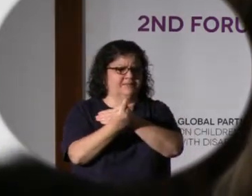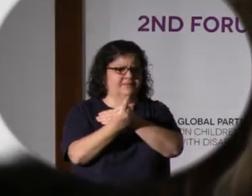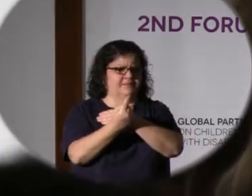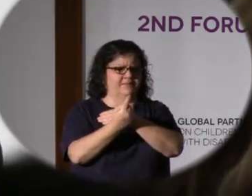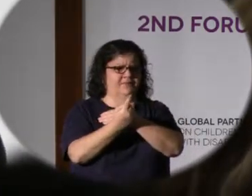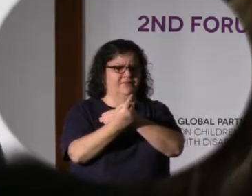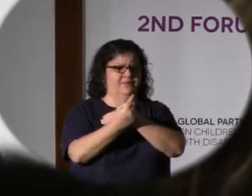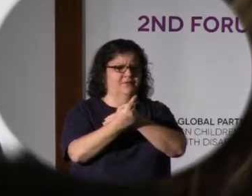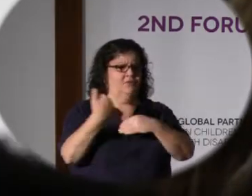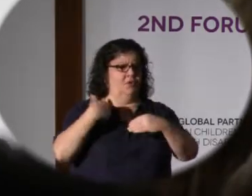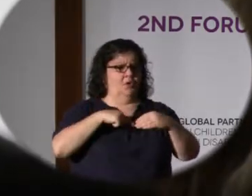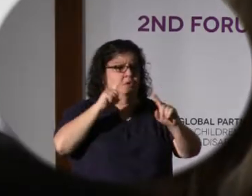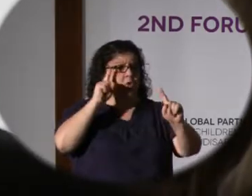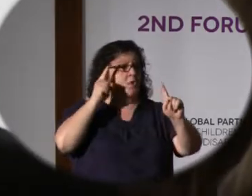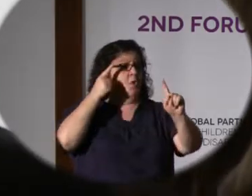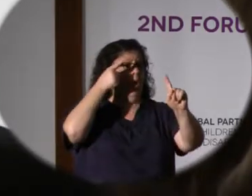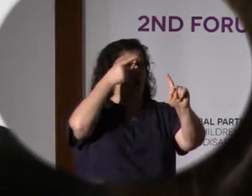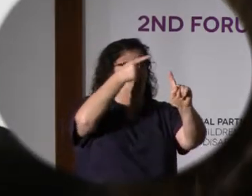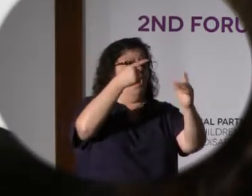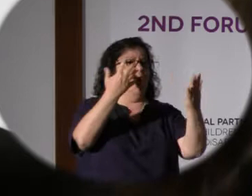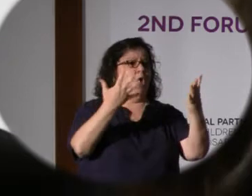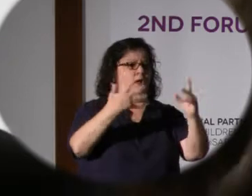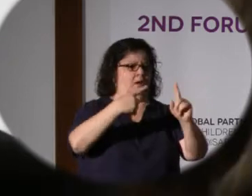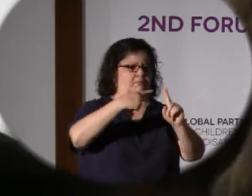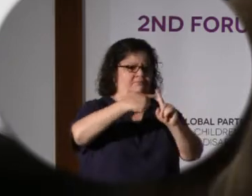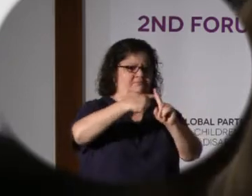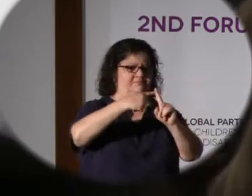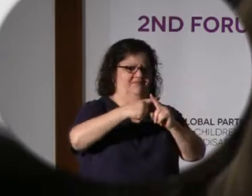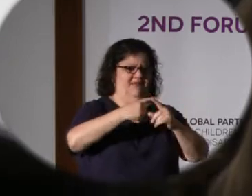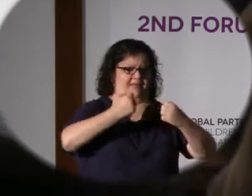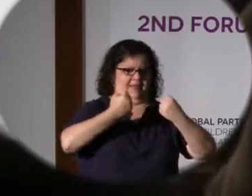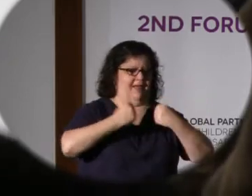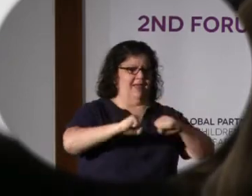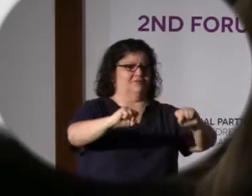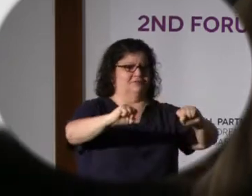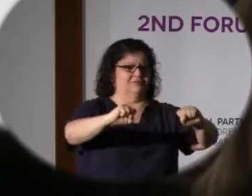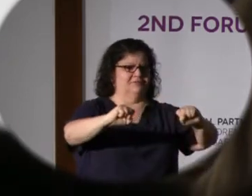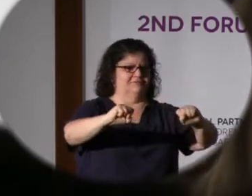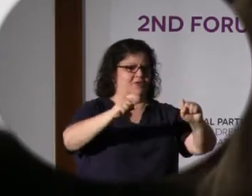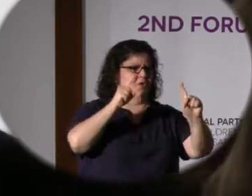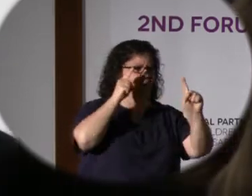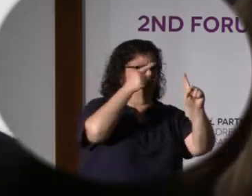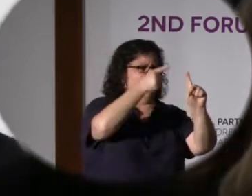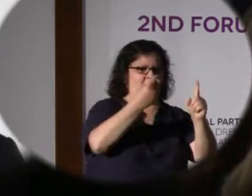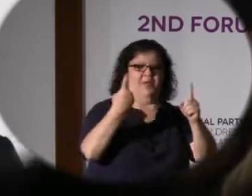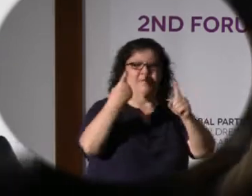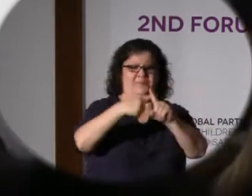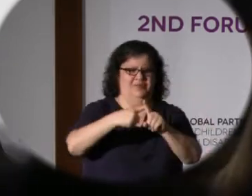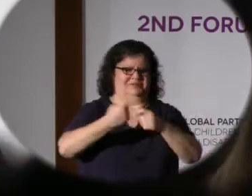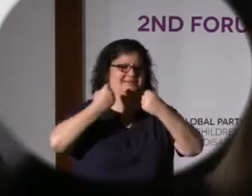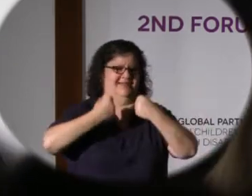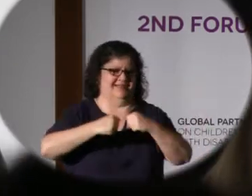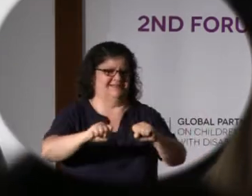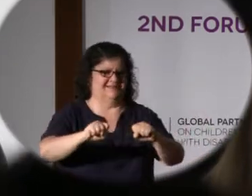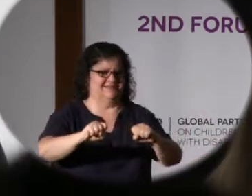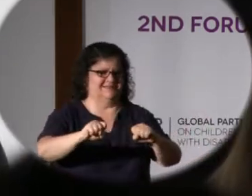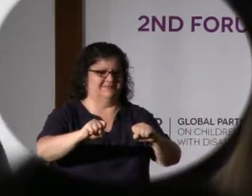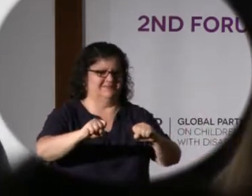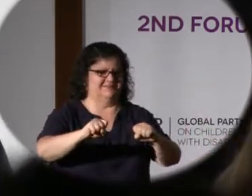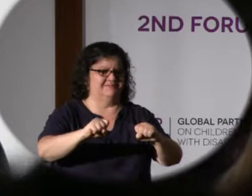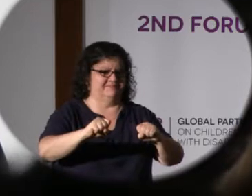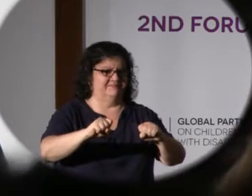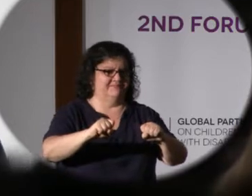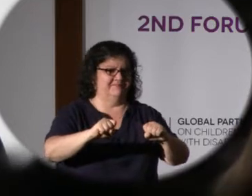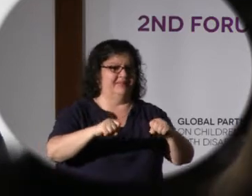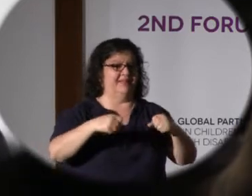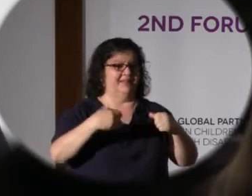of persons with disabilities. We need indicators so that we can measure results. And